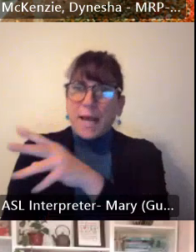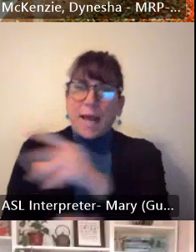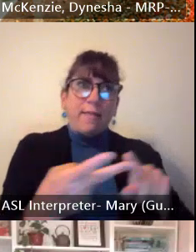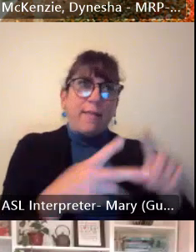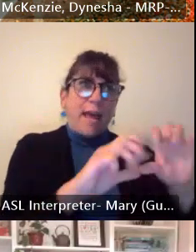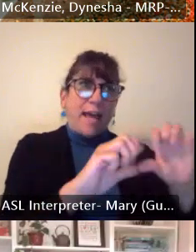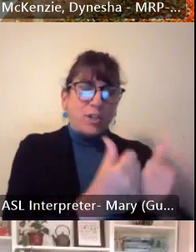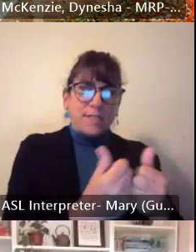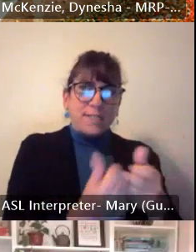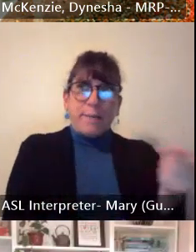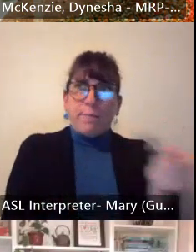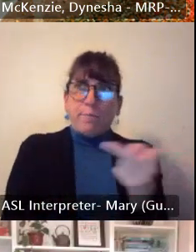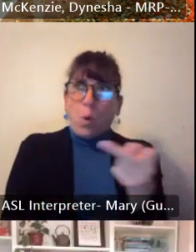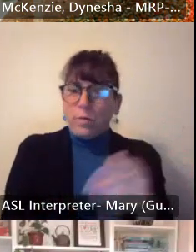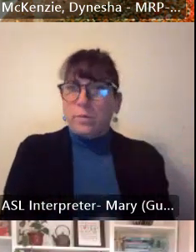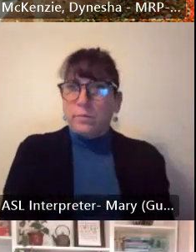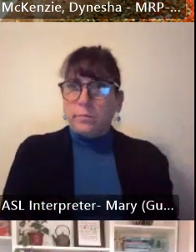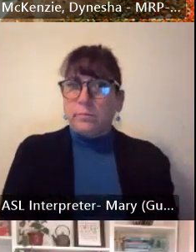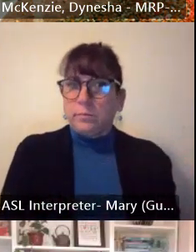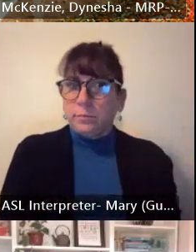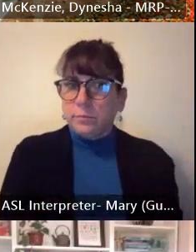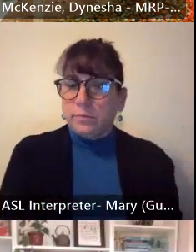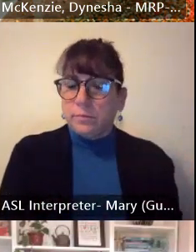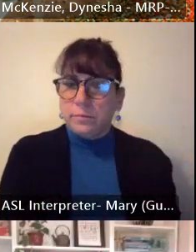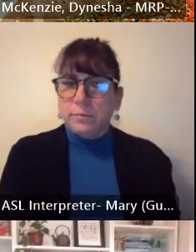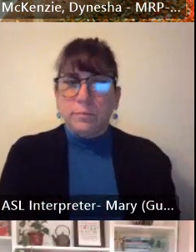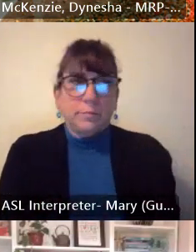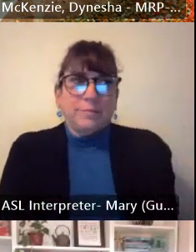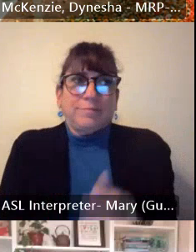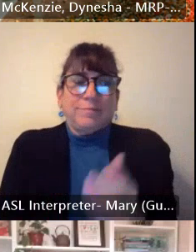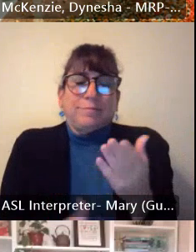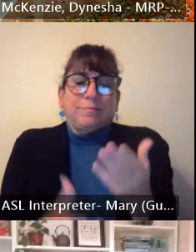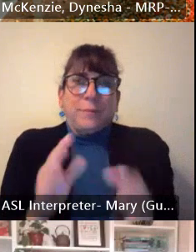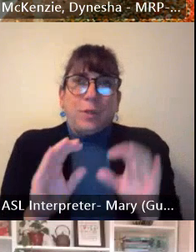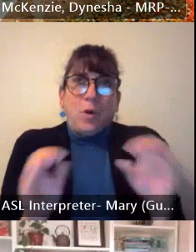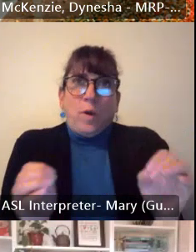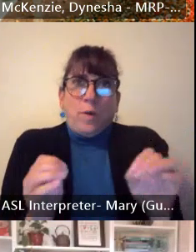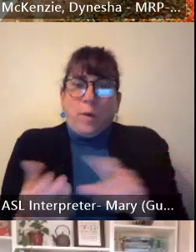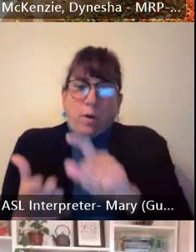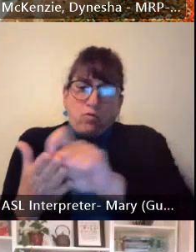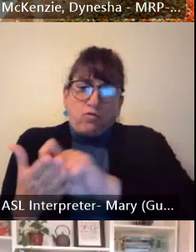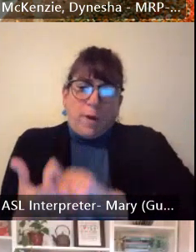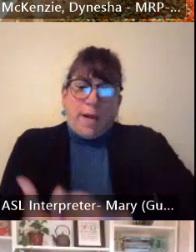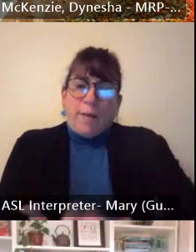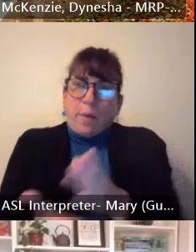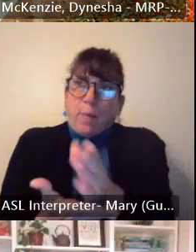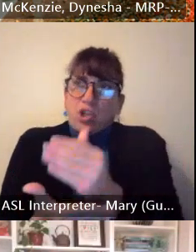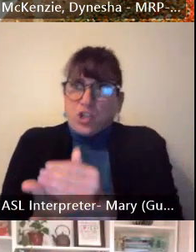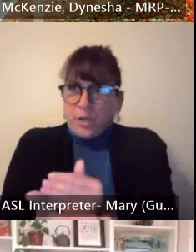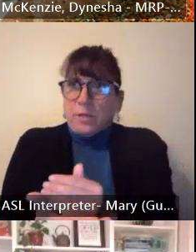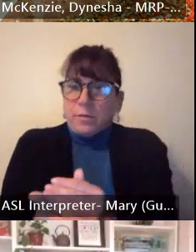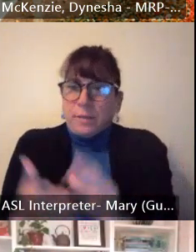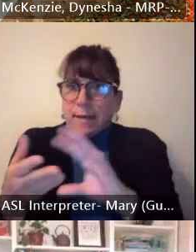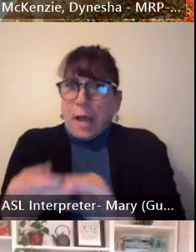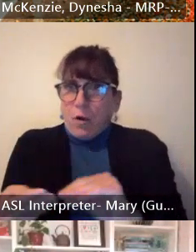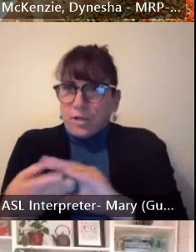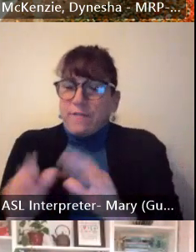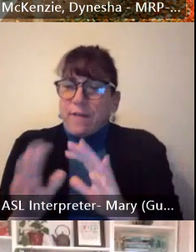right? It's unlikely that anybody on this is going to go off and write their own budget narrative and how they think it should